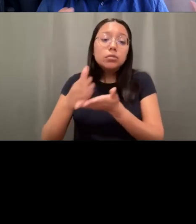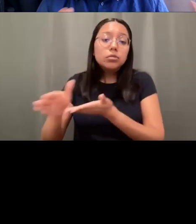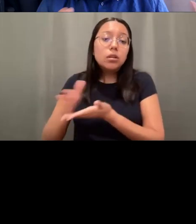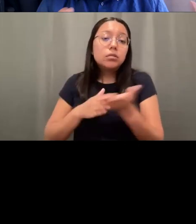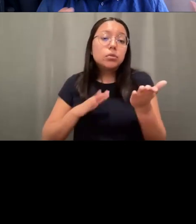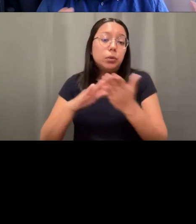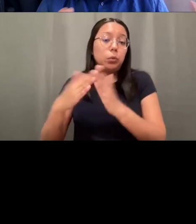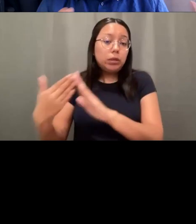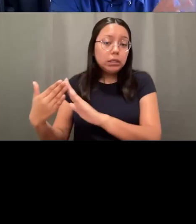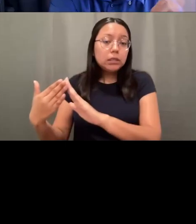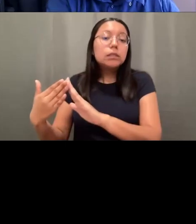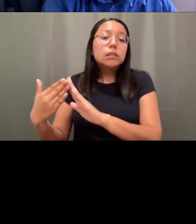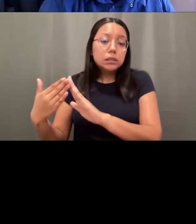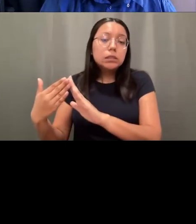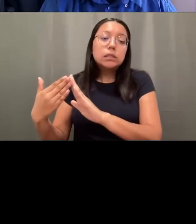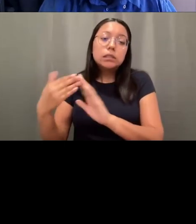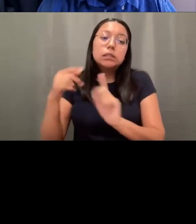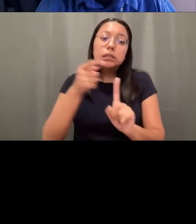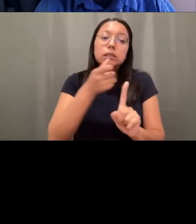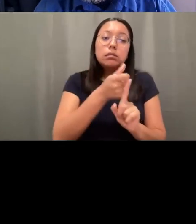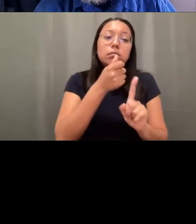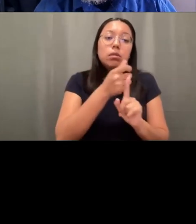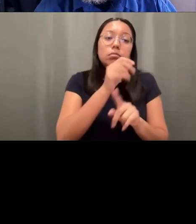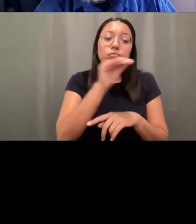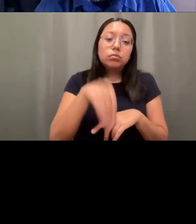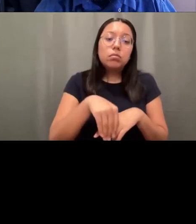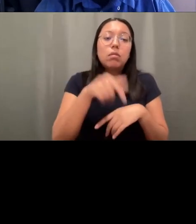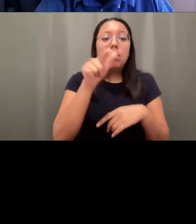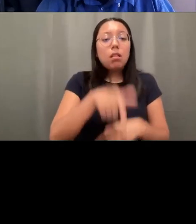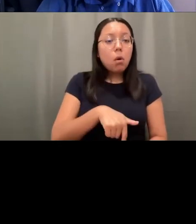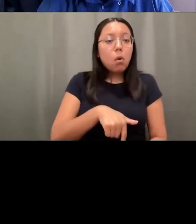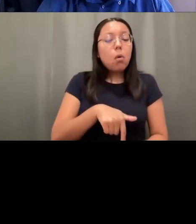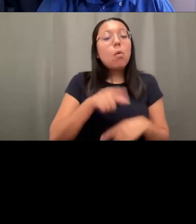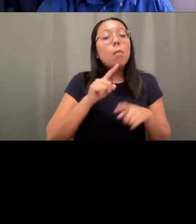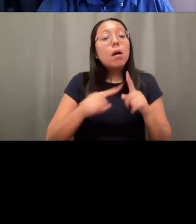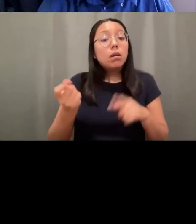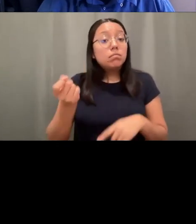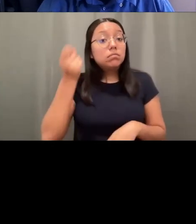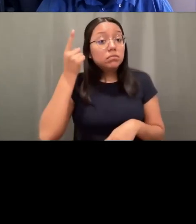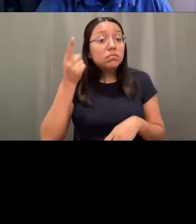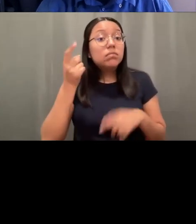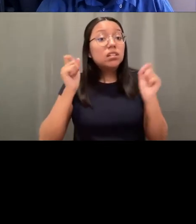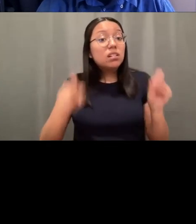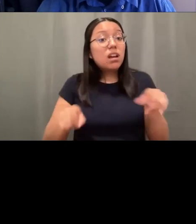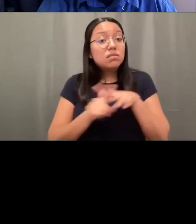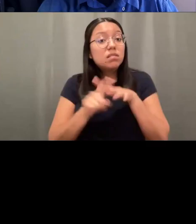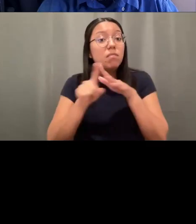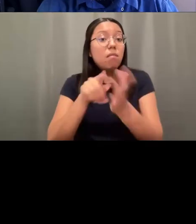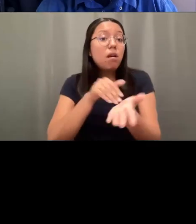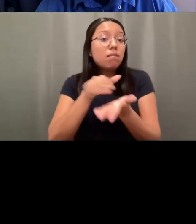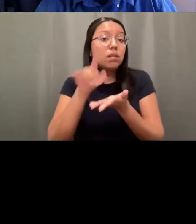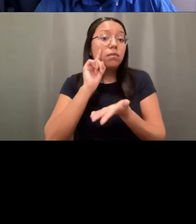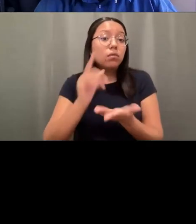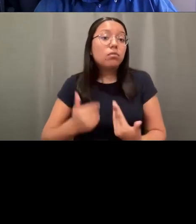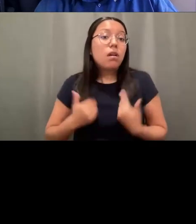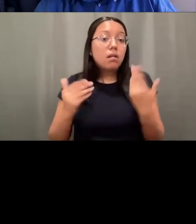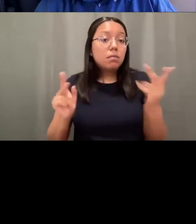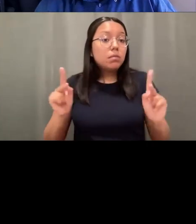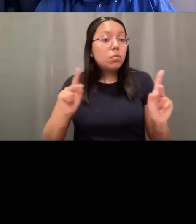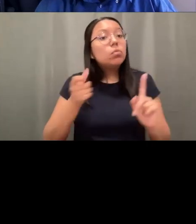that it's often more prevalent in young people that engage in self-harming or self-injurious